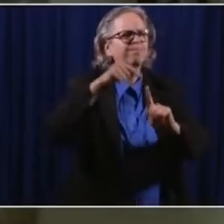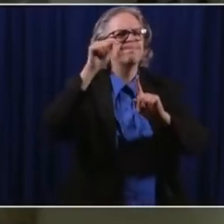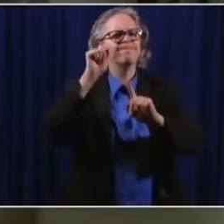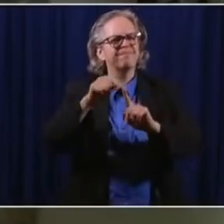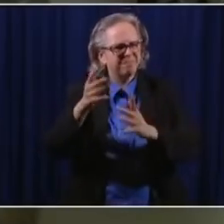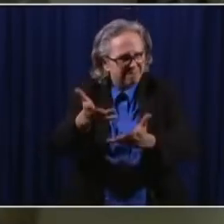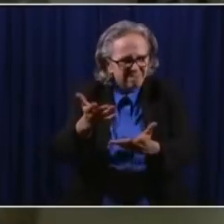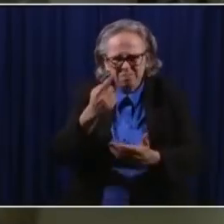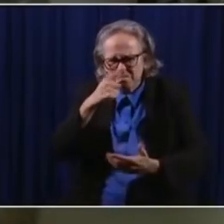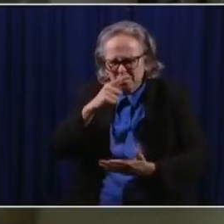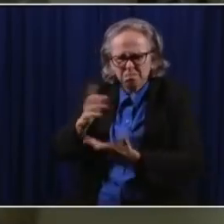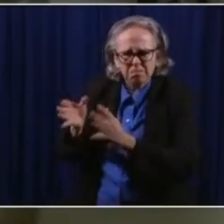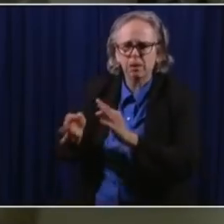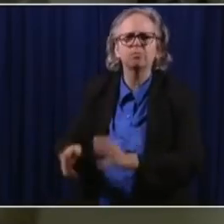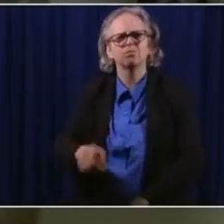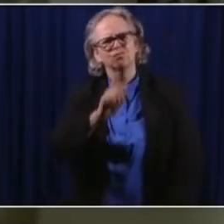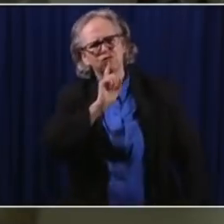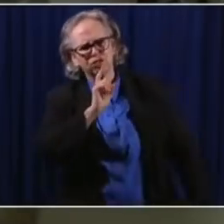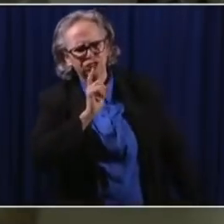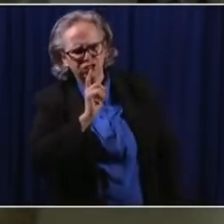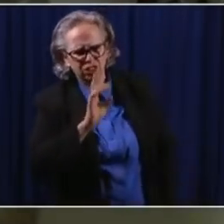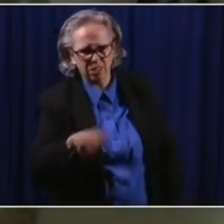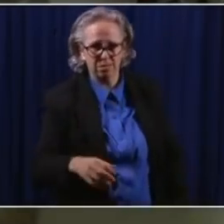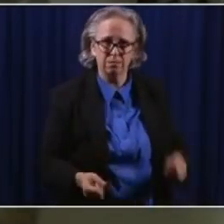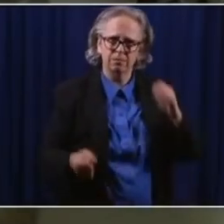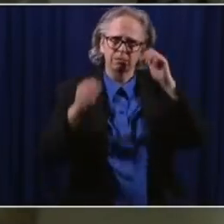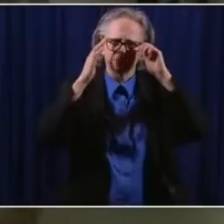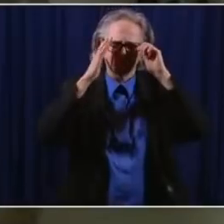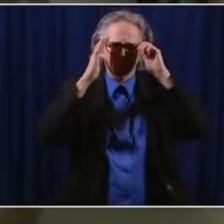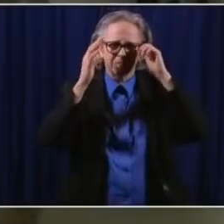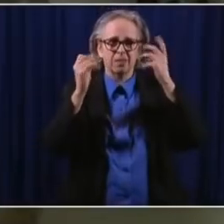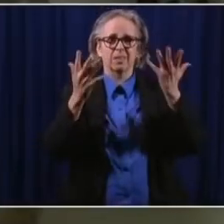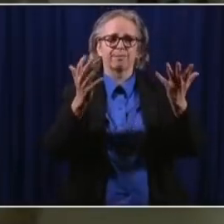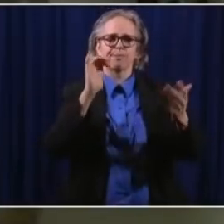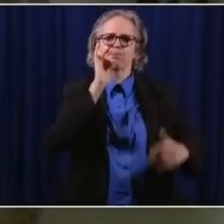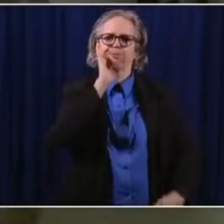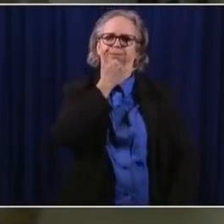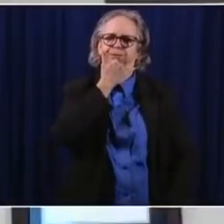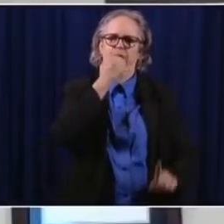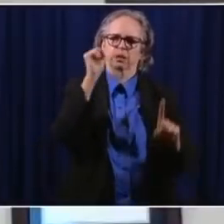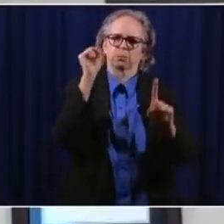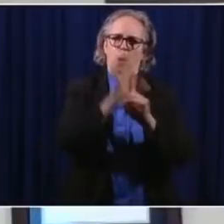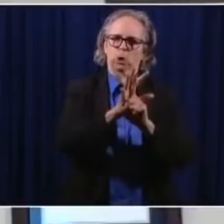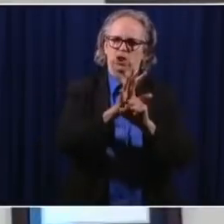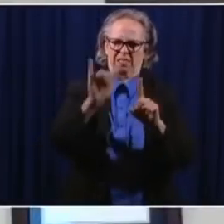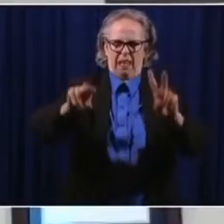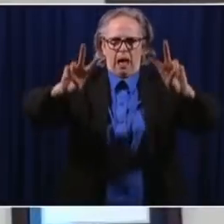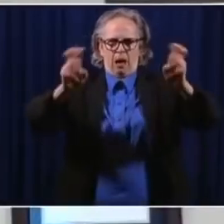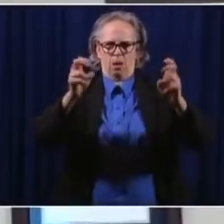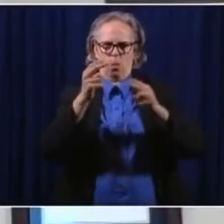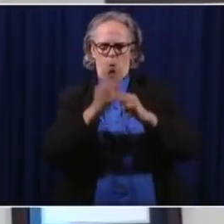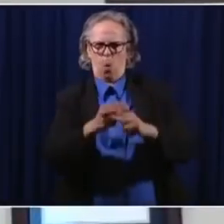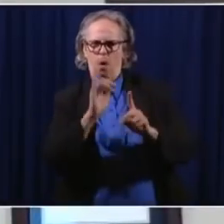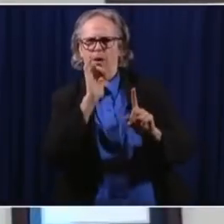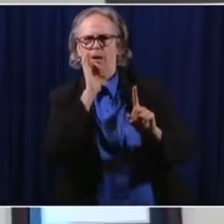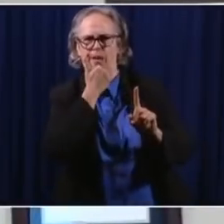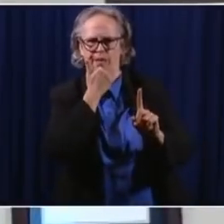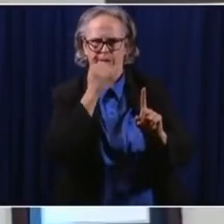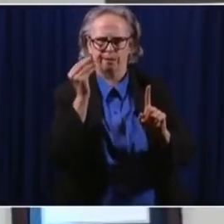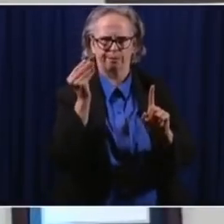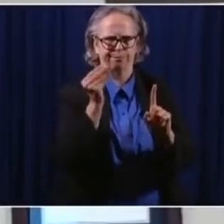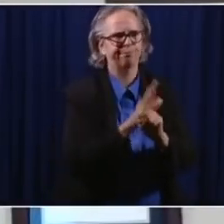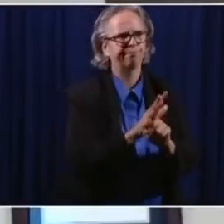sure. What we're seeing is a lot of unintentional exposures. Some of our young adults in particular are having